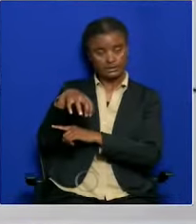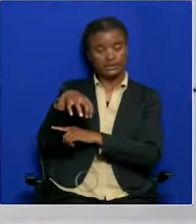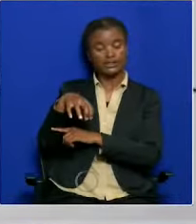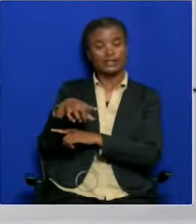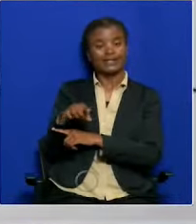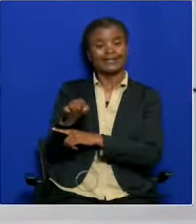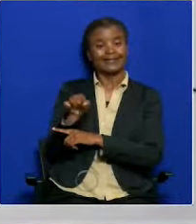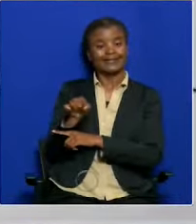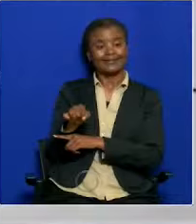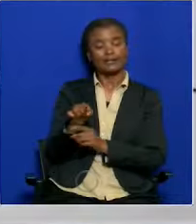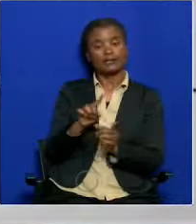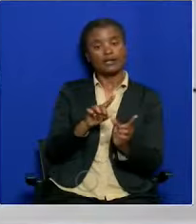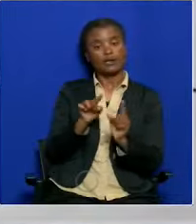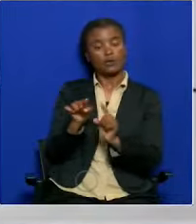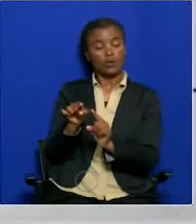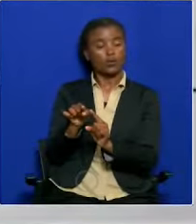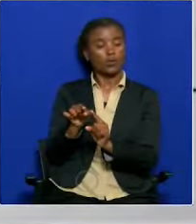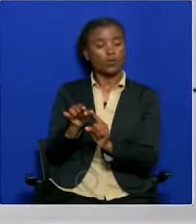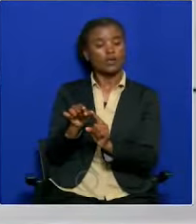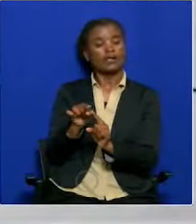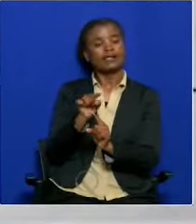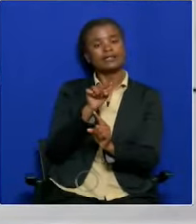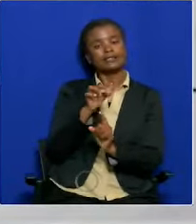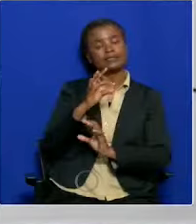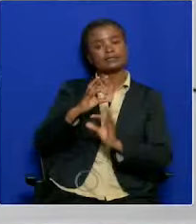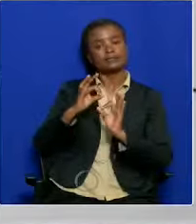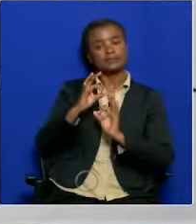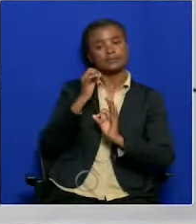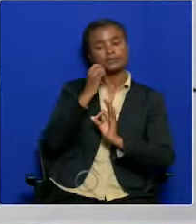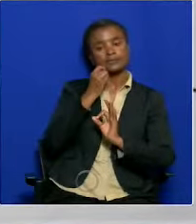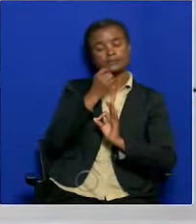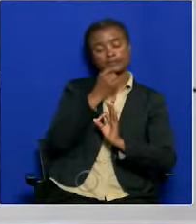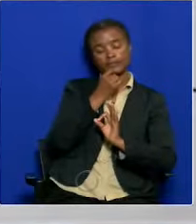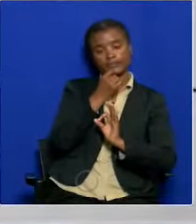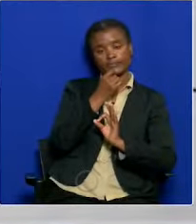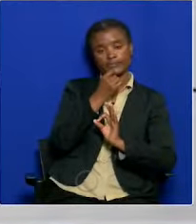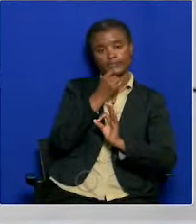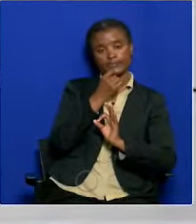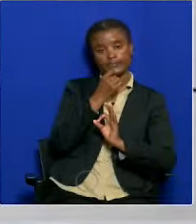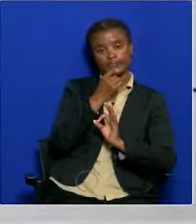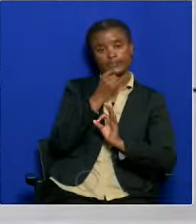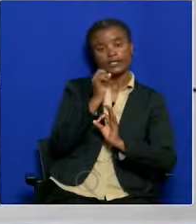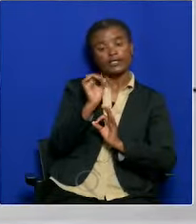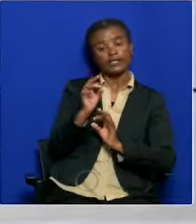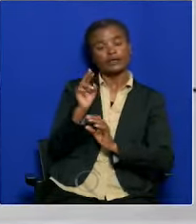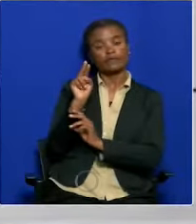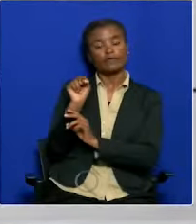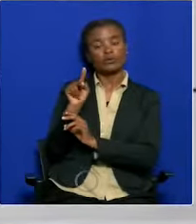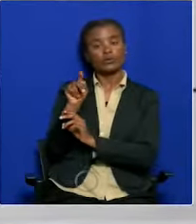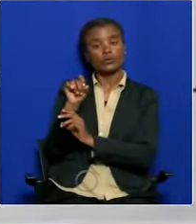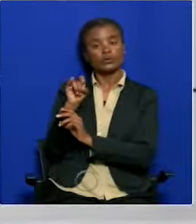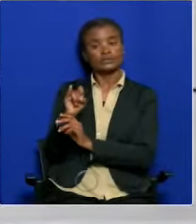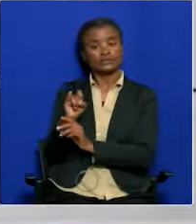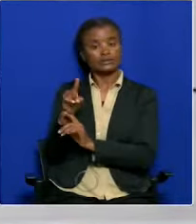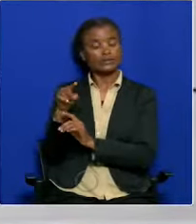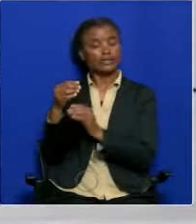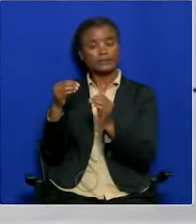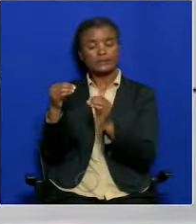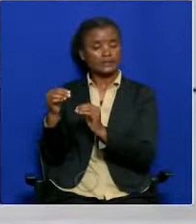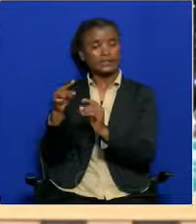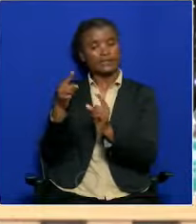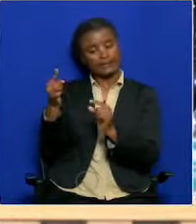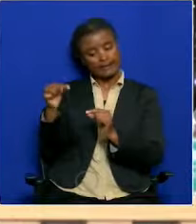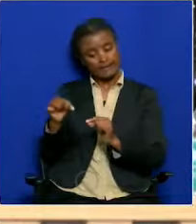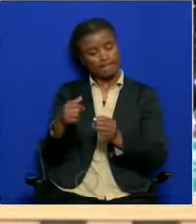said if Nkosi is not busy, then you can come and assist him with the statement.